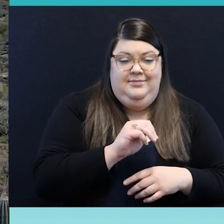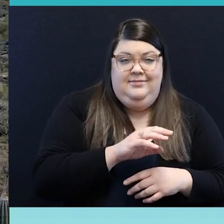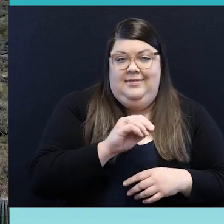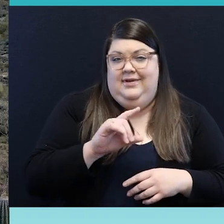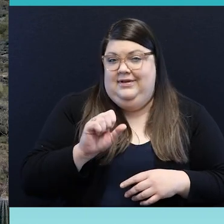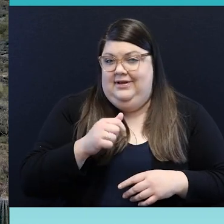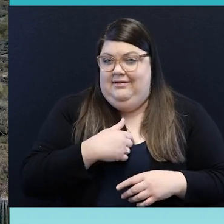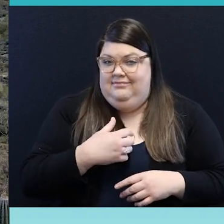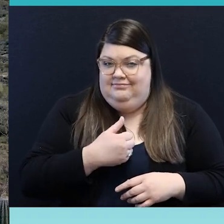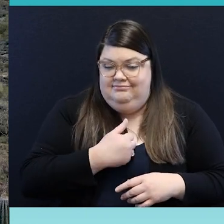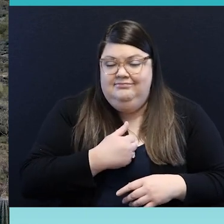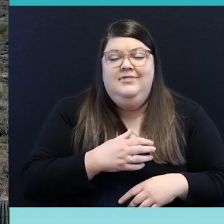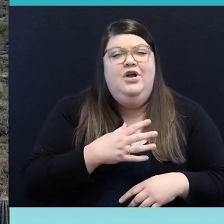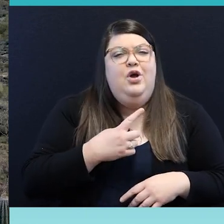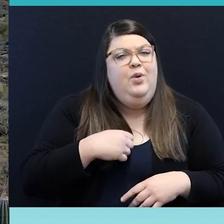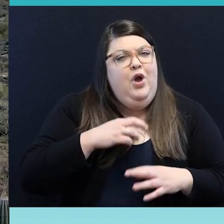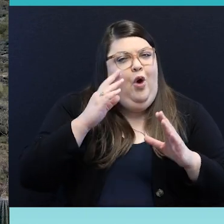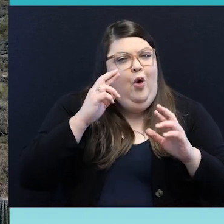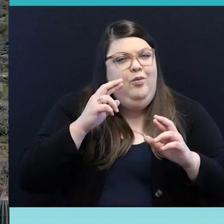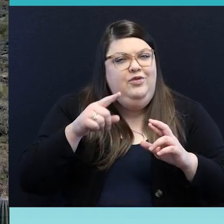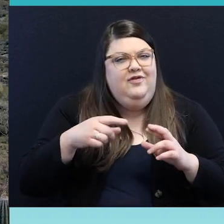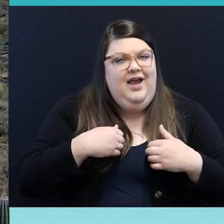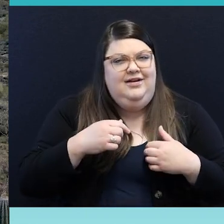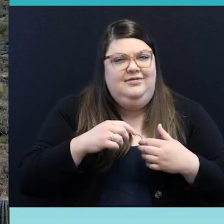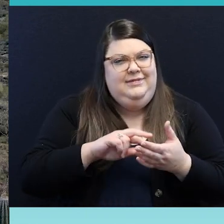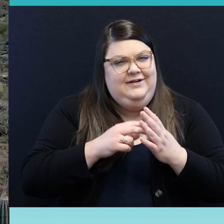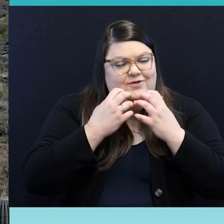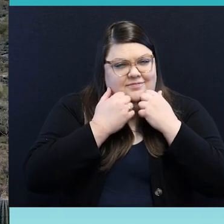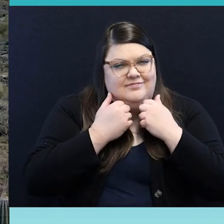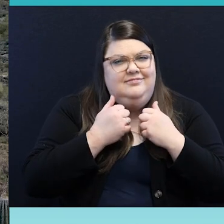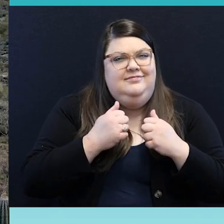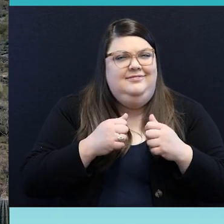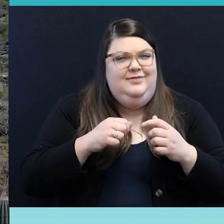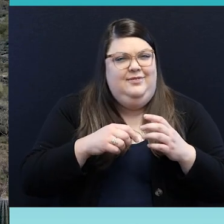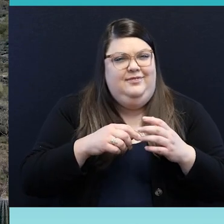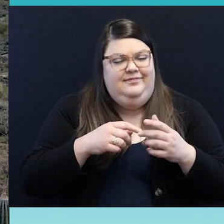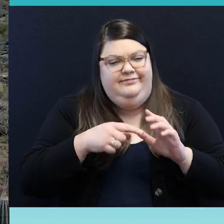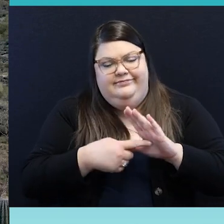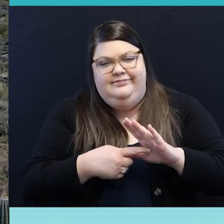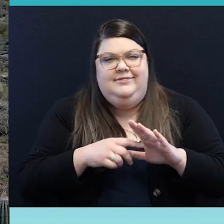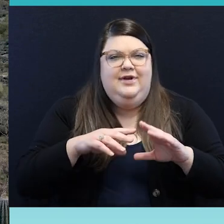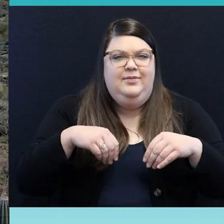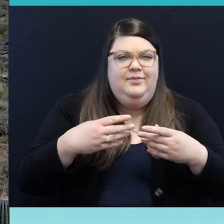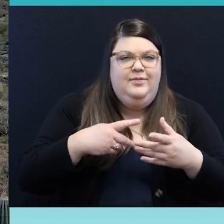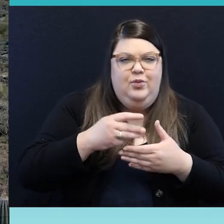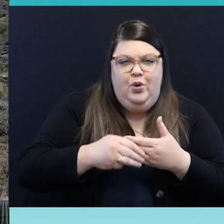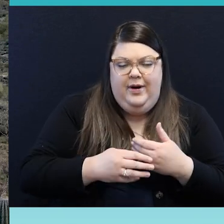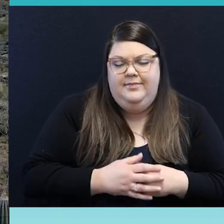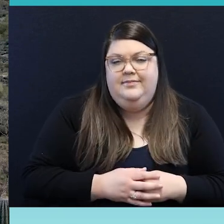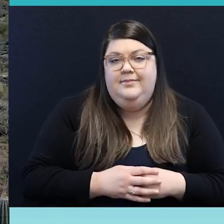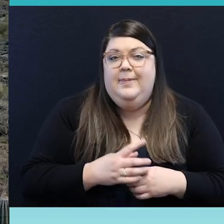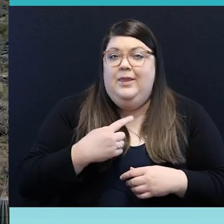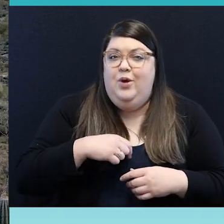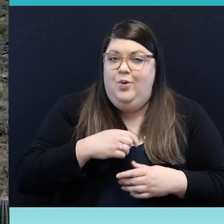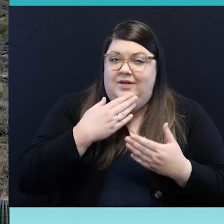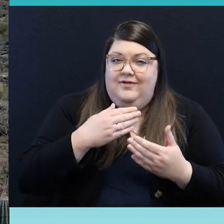found the exhibit and related programs meaningful. We want to thank the Arizona Humanities for support of these programs. So we can report to our funders and